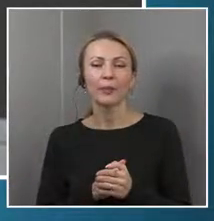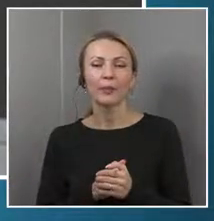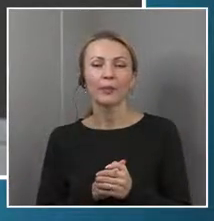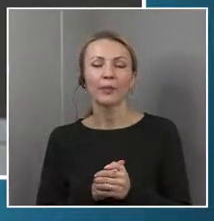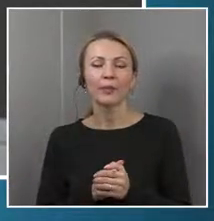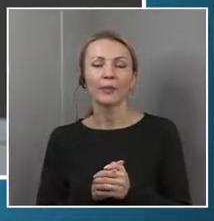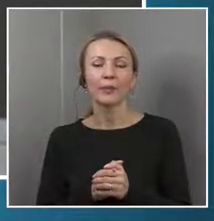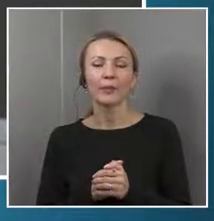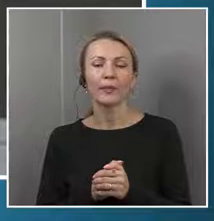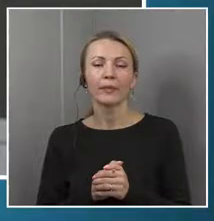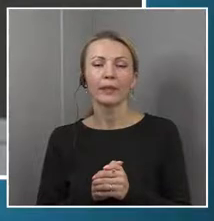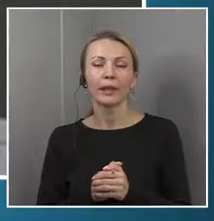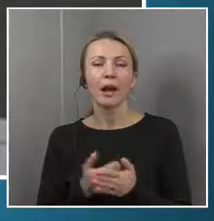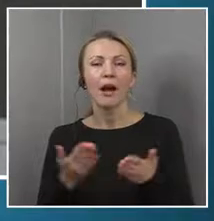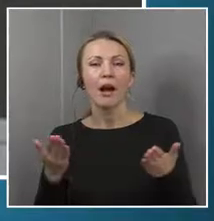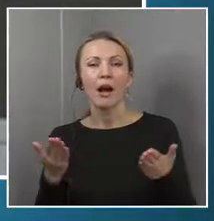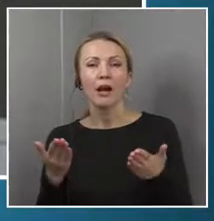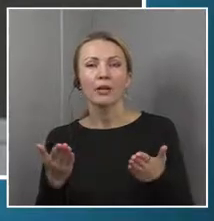most collectors started with.